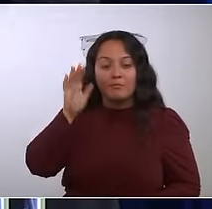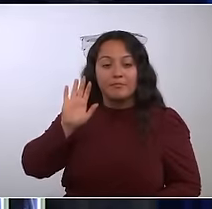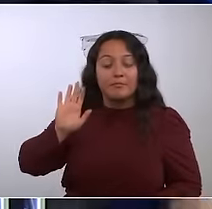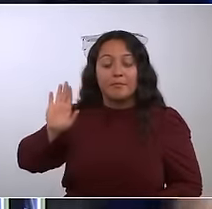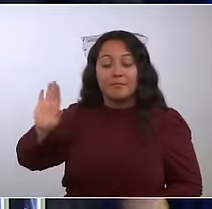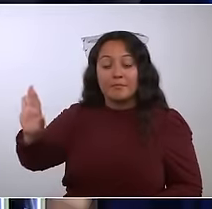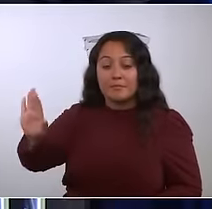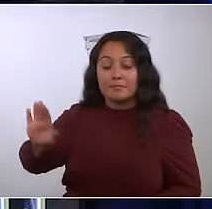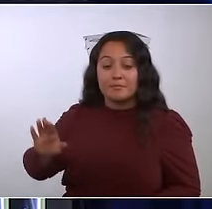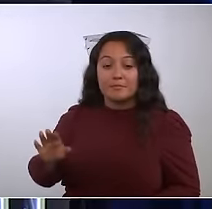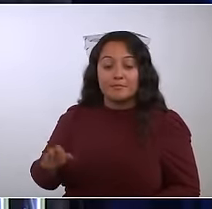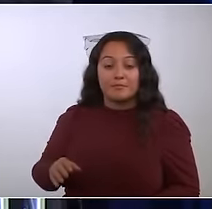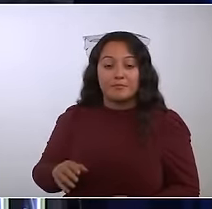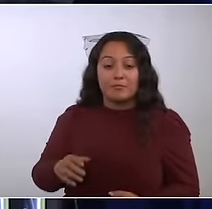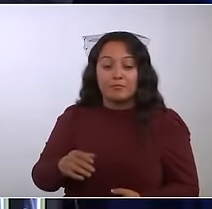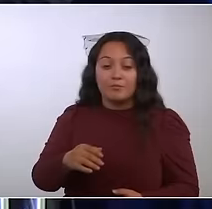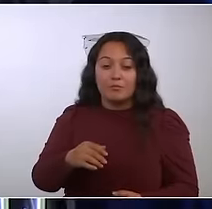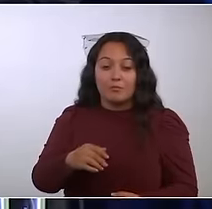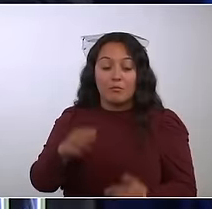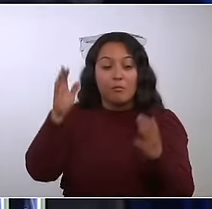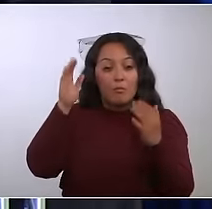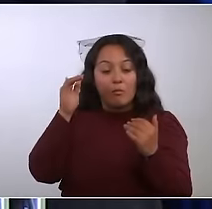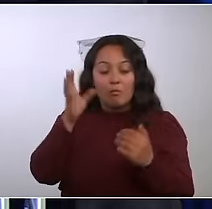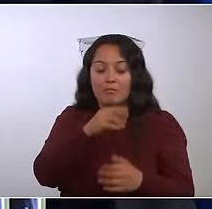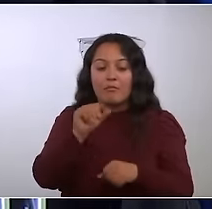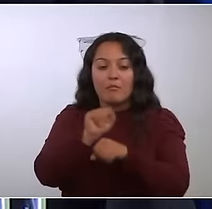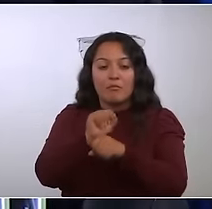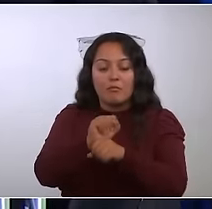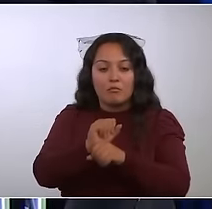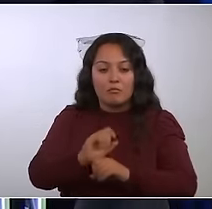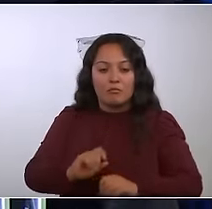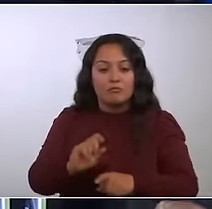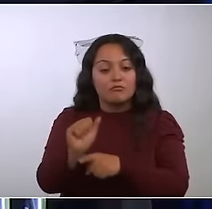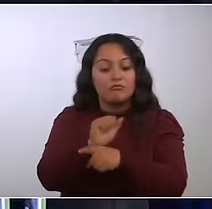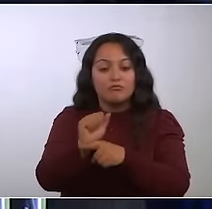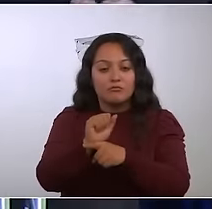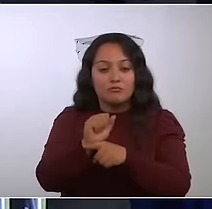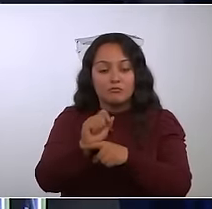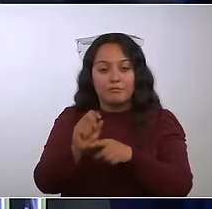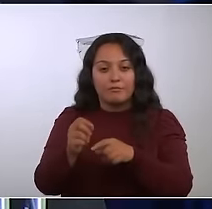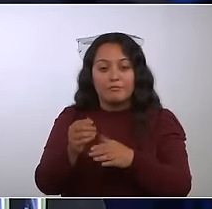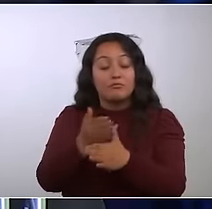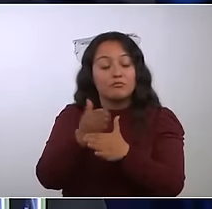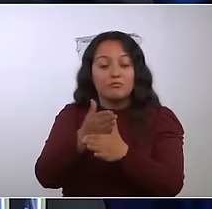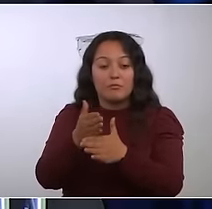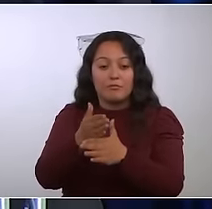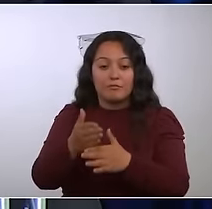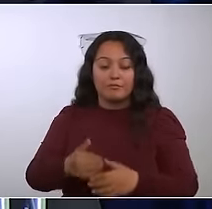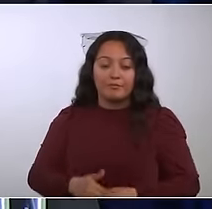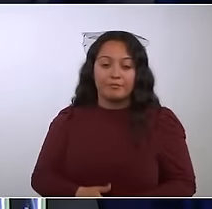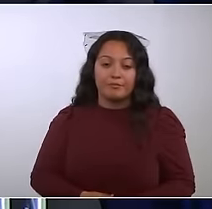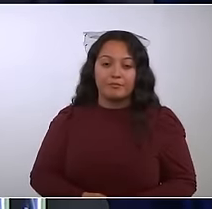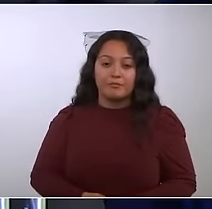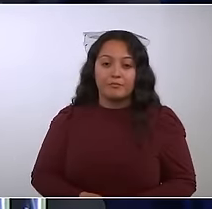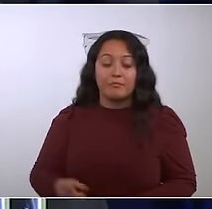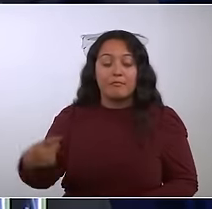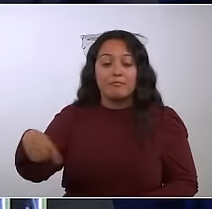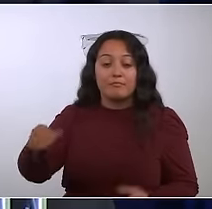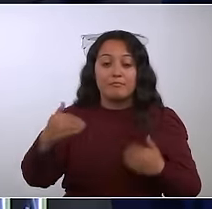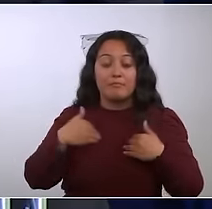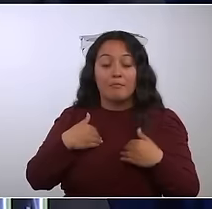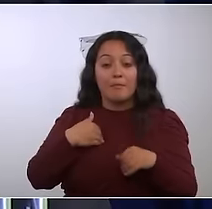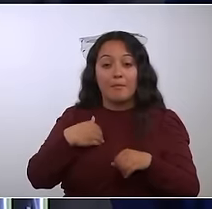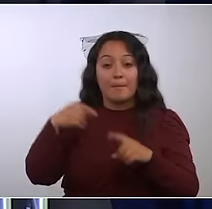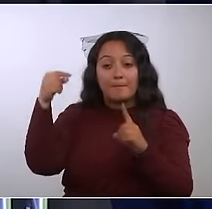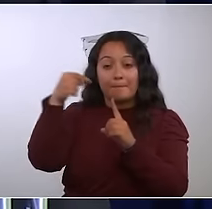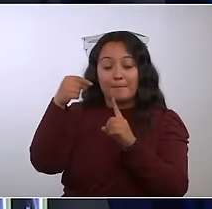passion. Porque él transmitió su pasión. And he transmitted the passion into purpose. Y les enseñó pasión en propósito. They have been called to unite. Fueron llamados a